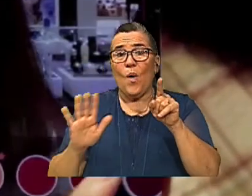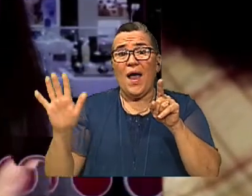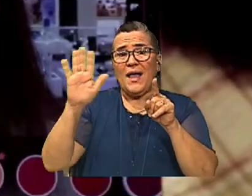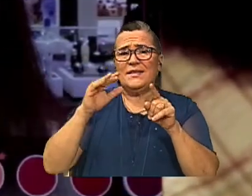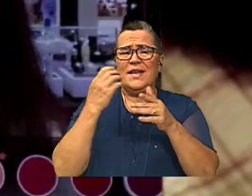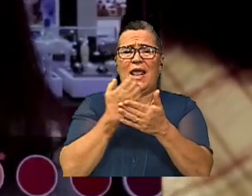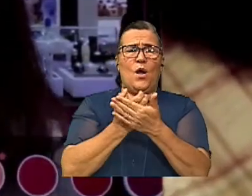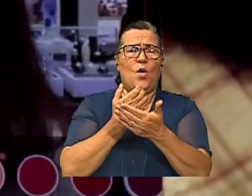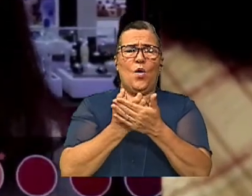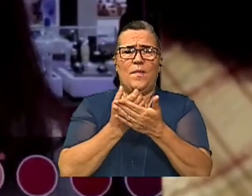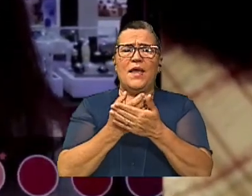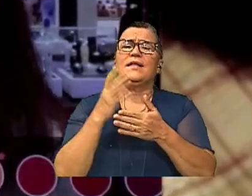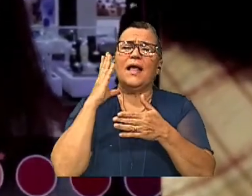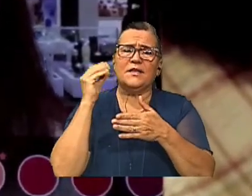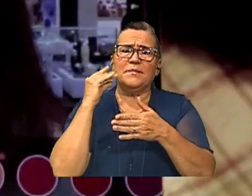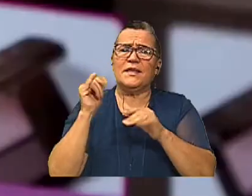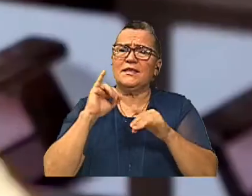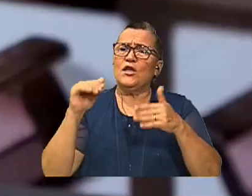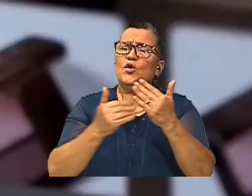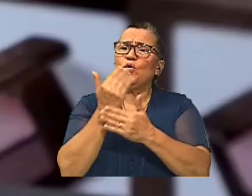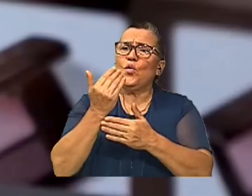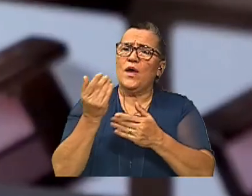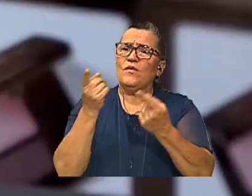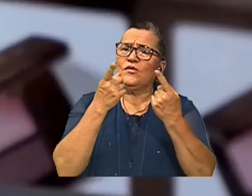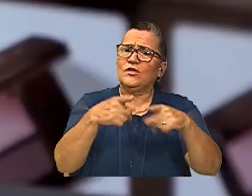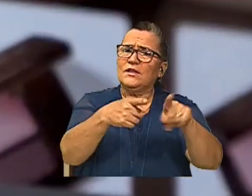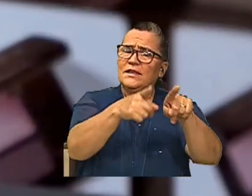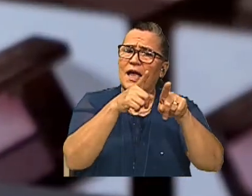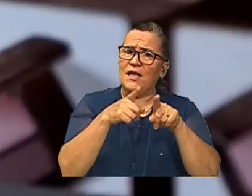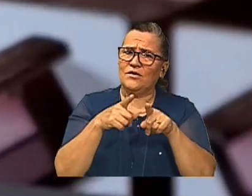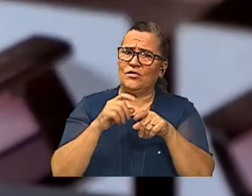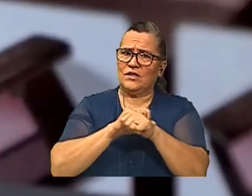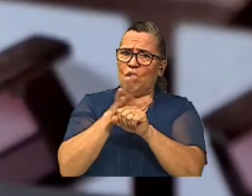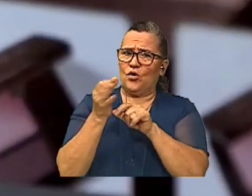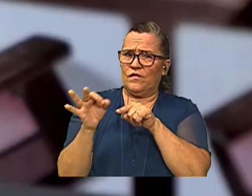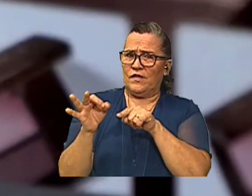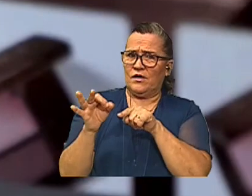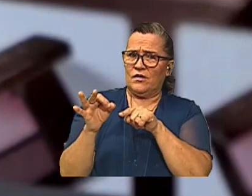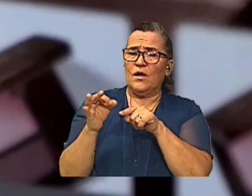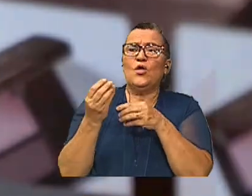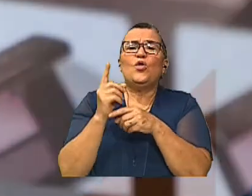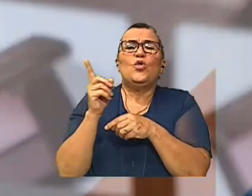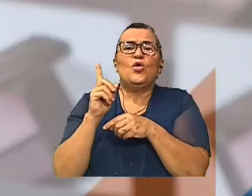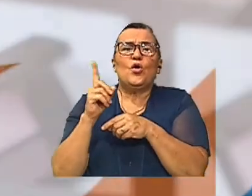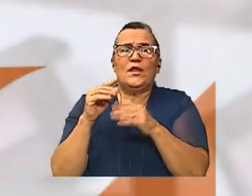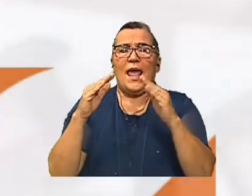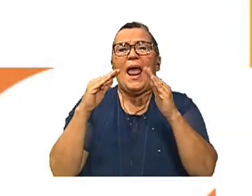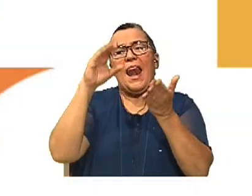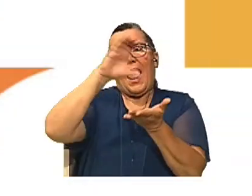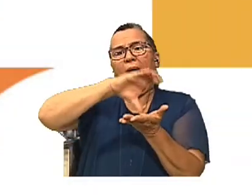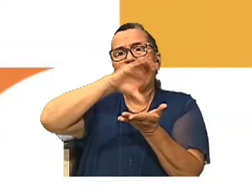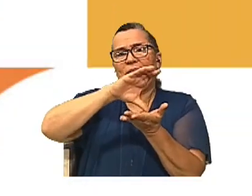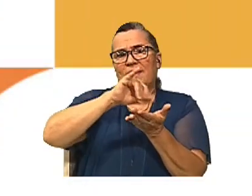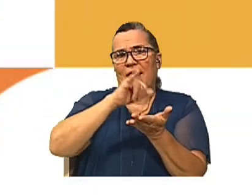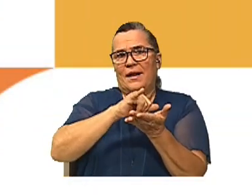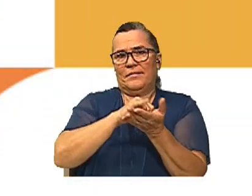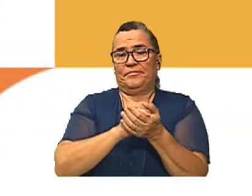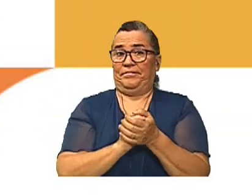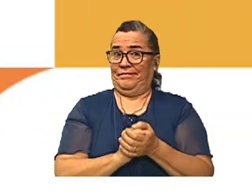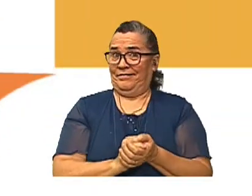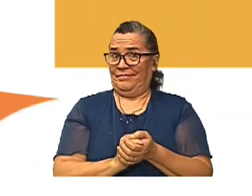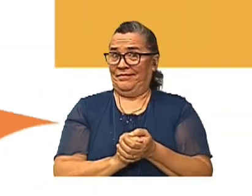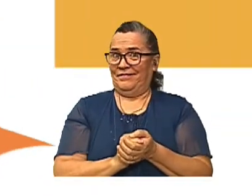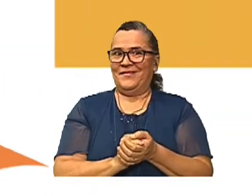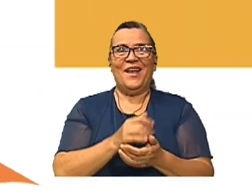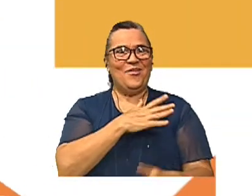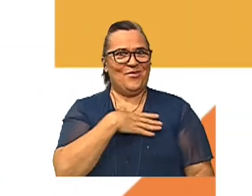has also experienced new cases of the virus in recent weeks, mostly in the capital. I hope you